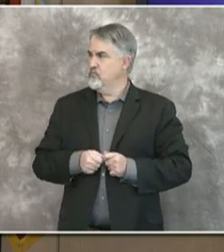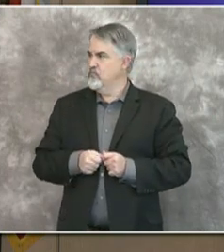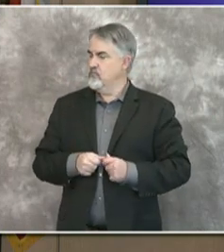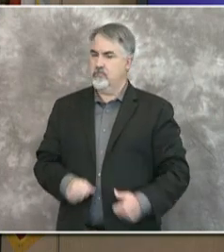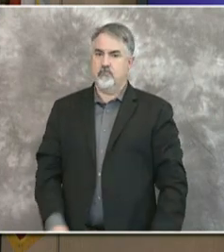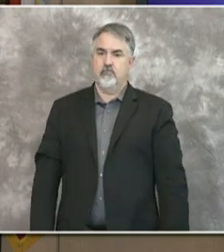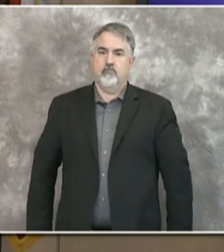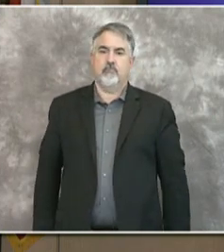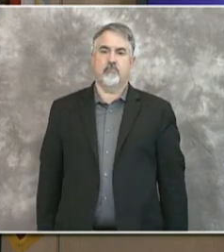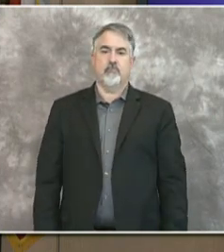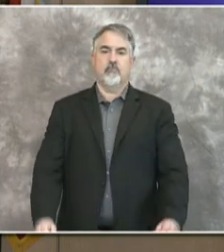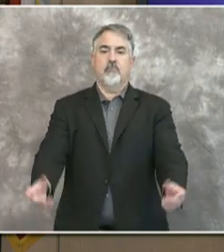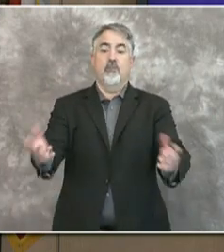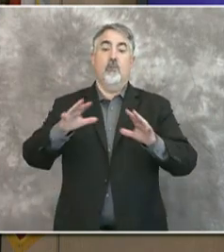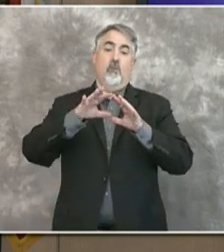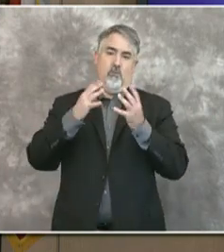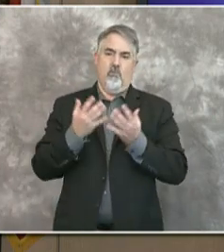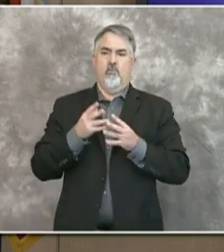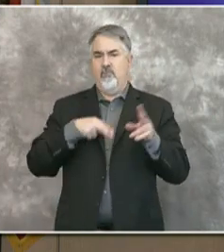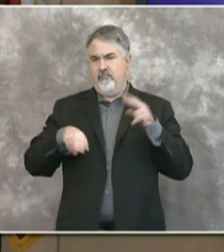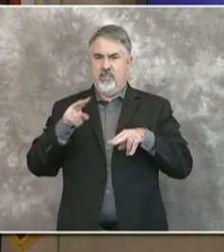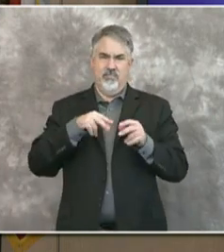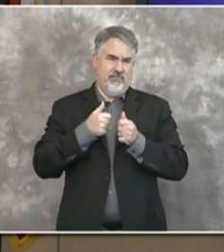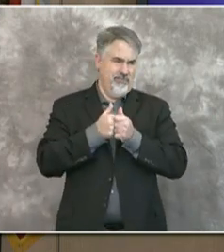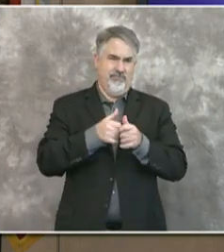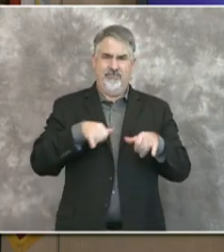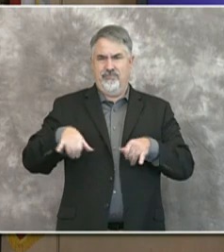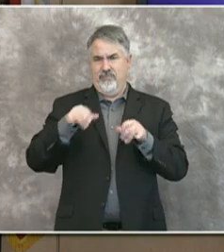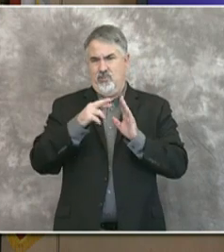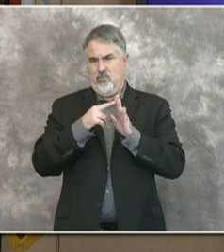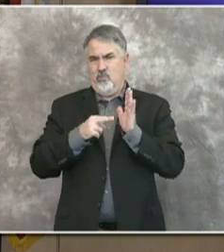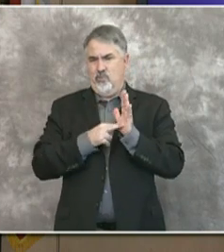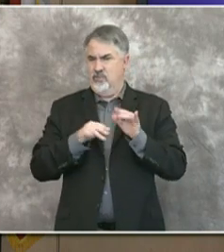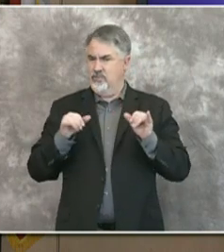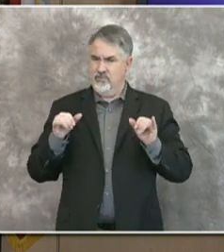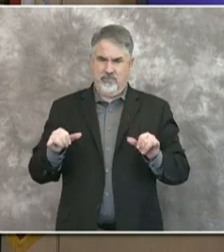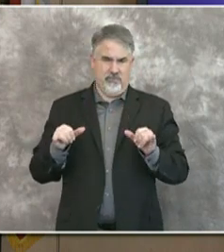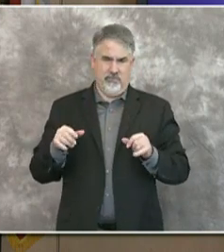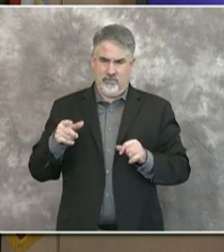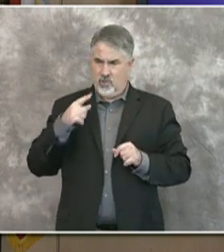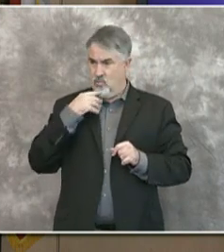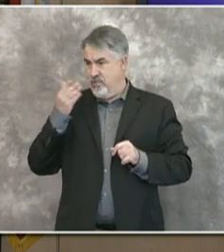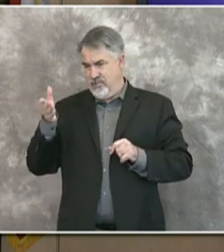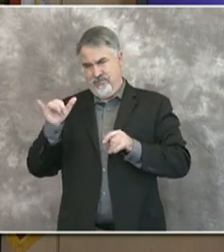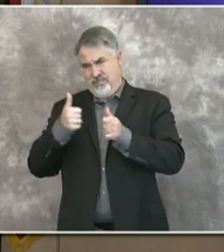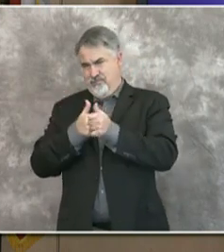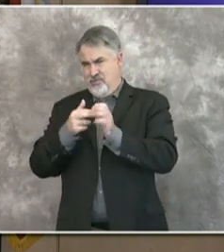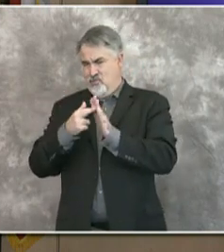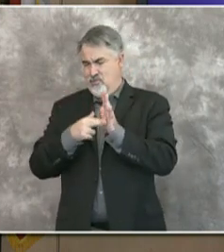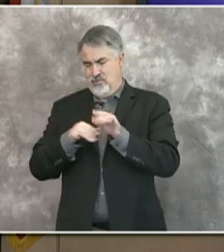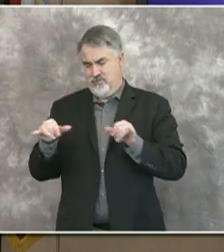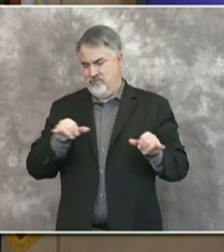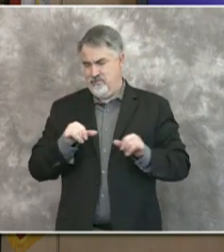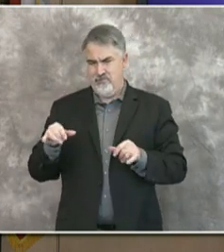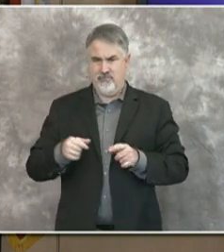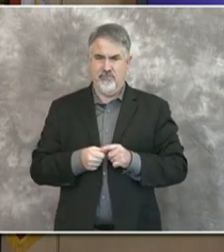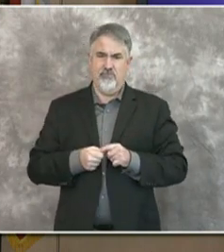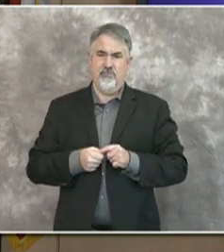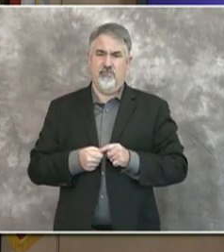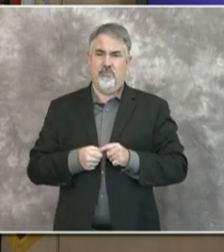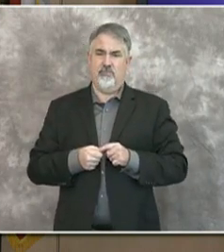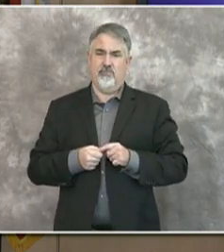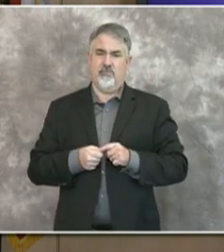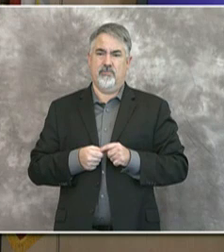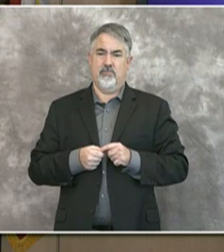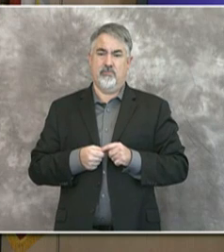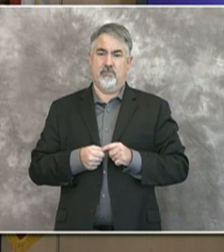universal compliance. It will be a requirement for everyone who's there, and we will, in certain instances, once we've gone through everyone once,